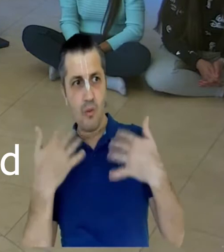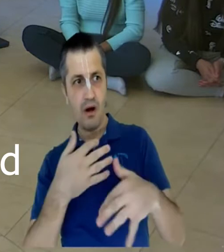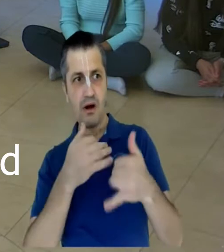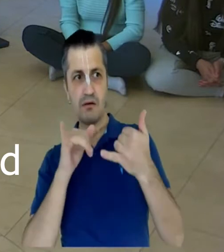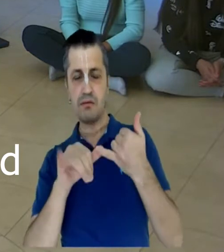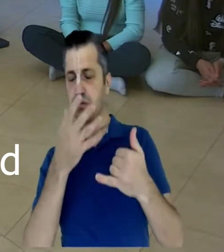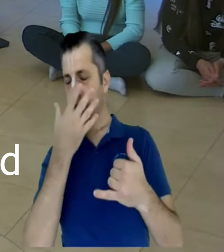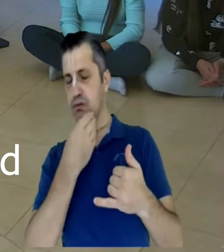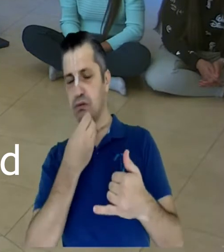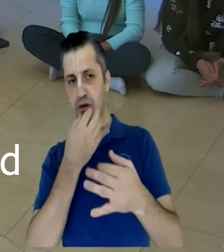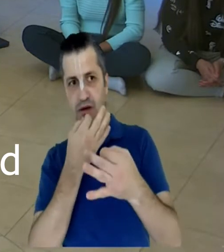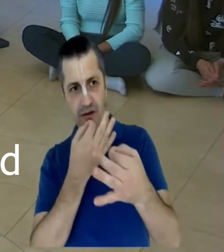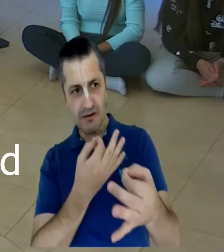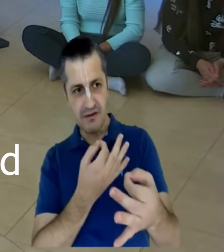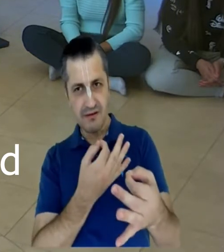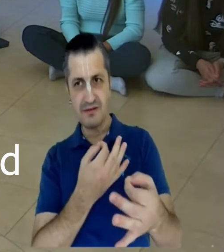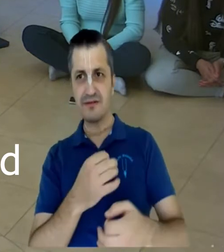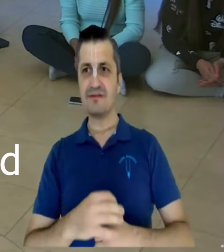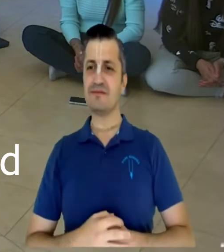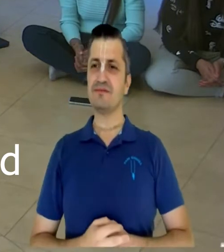Girivaradari Jana